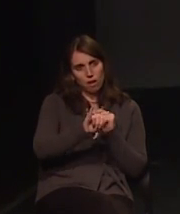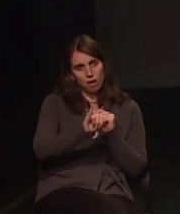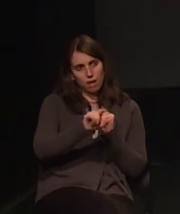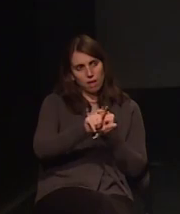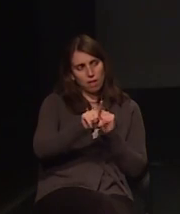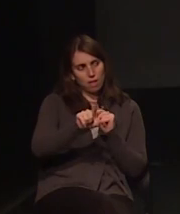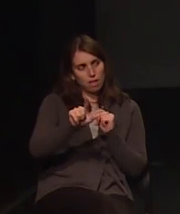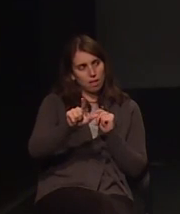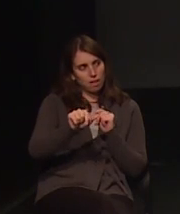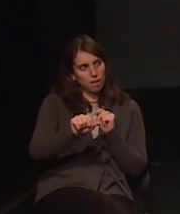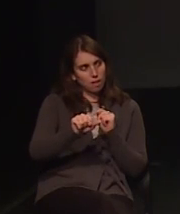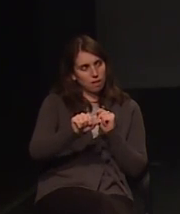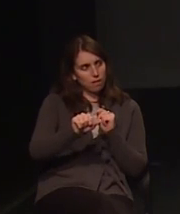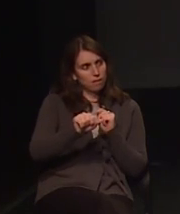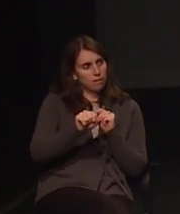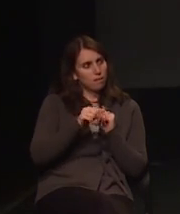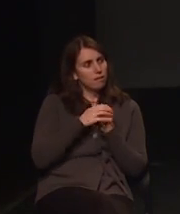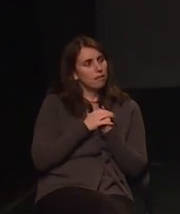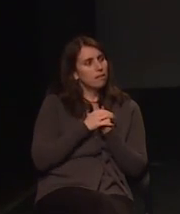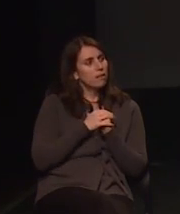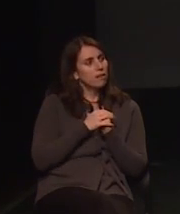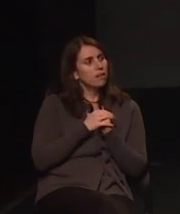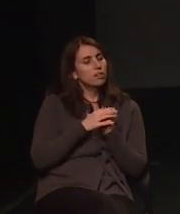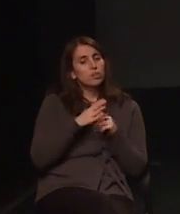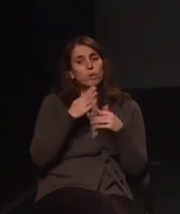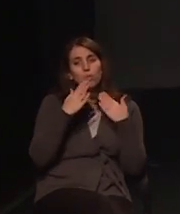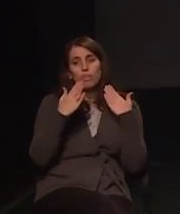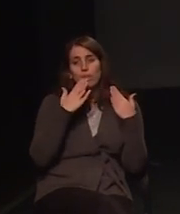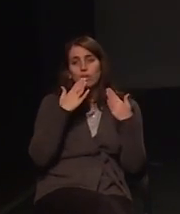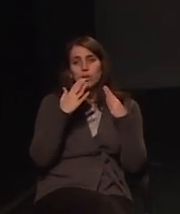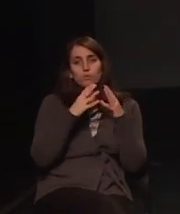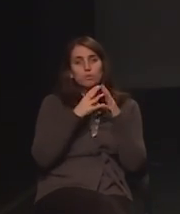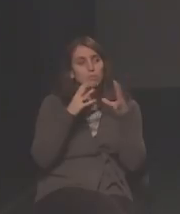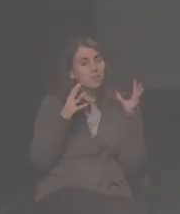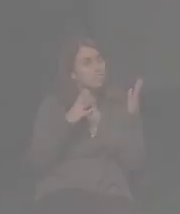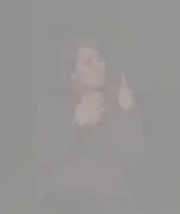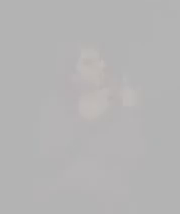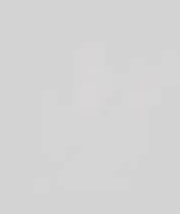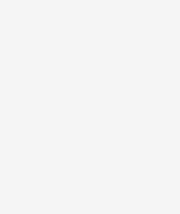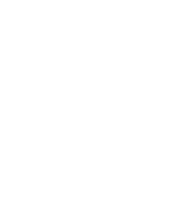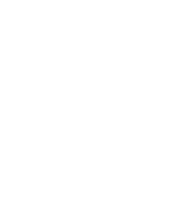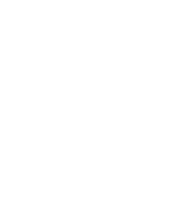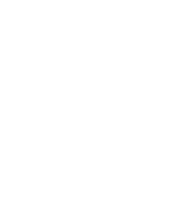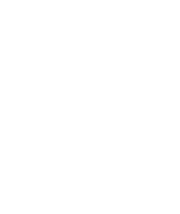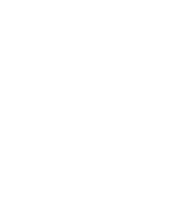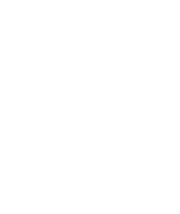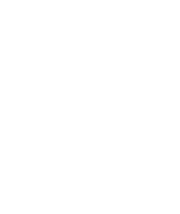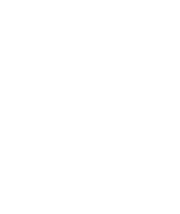ARTSPIRAL.org. And with that, I say thank you so very much. Thank you, Lisa. Thank you, panelists.